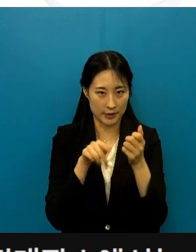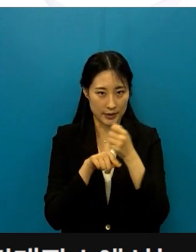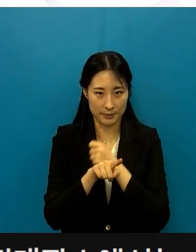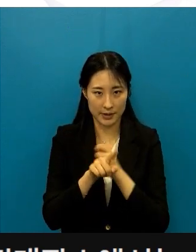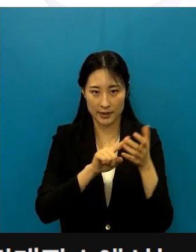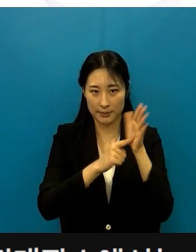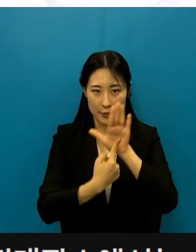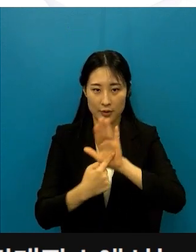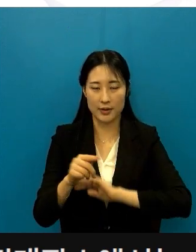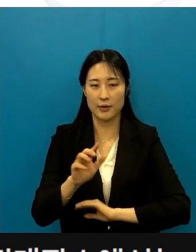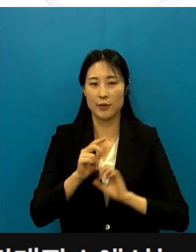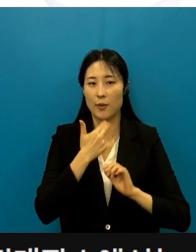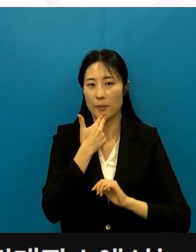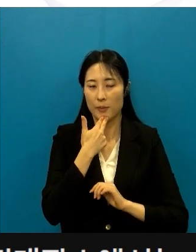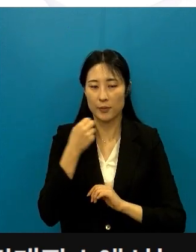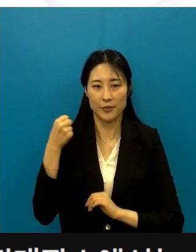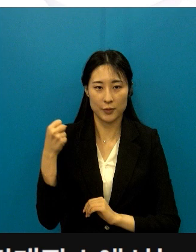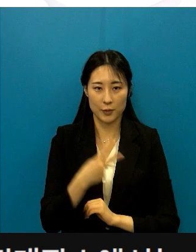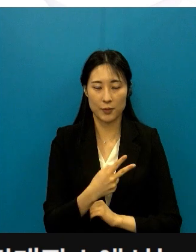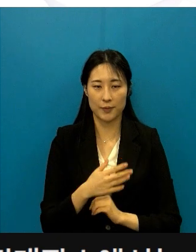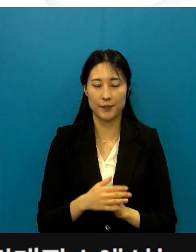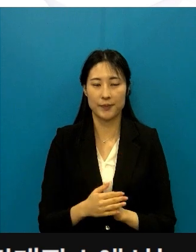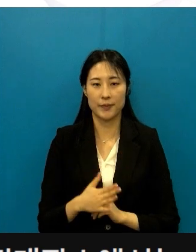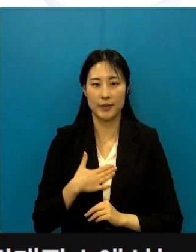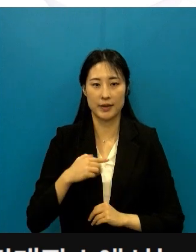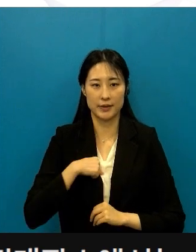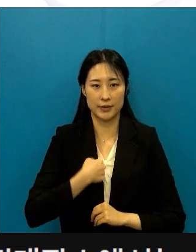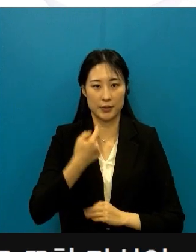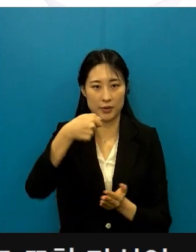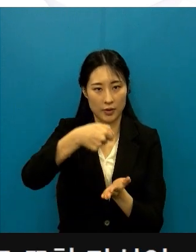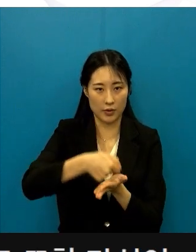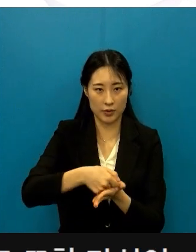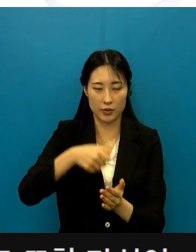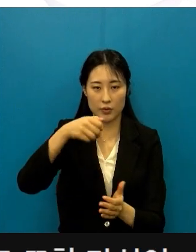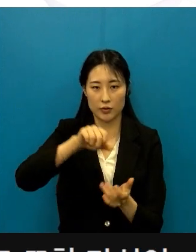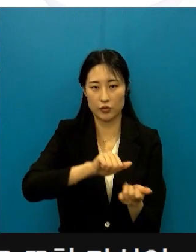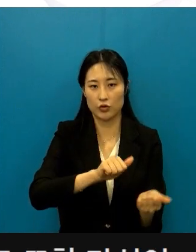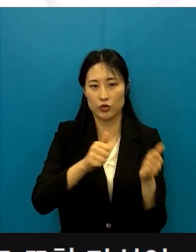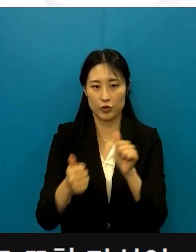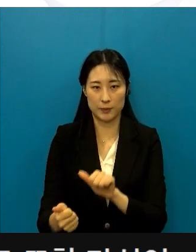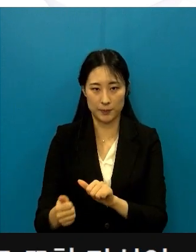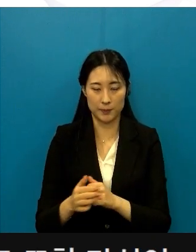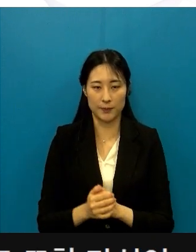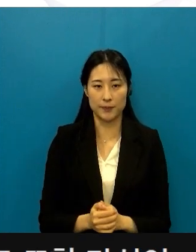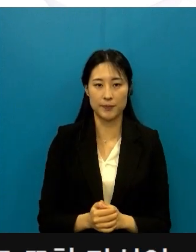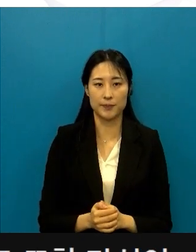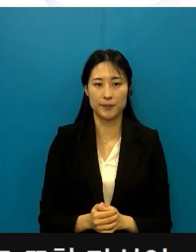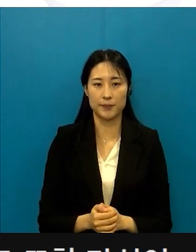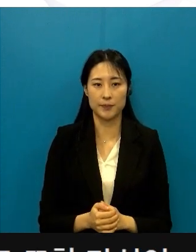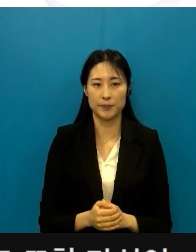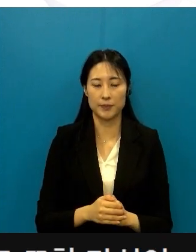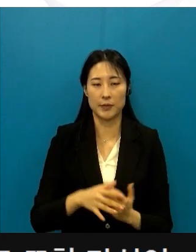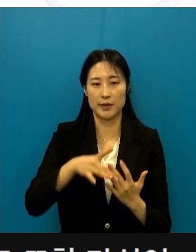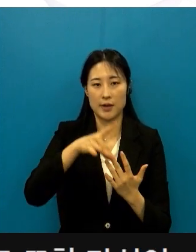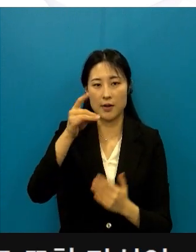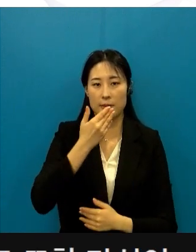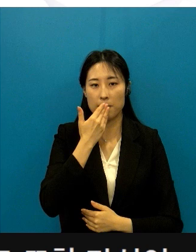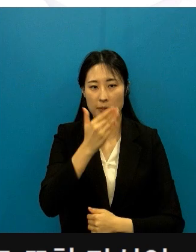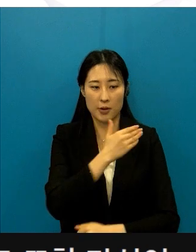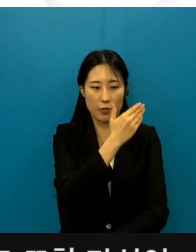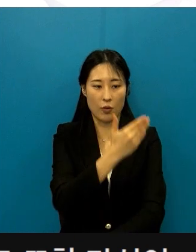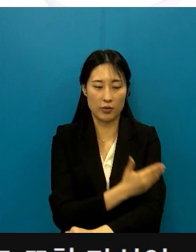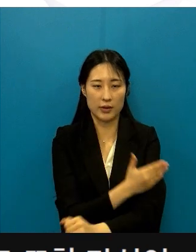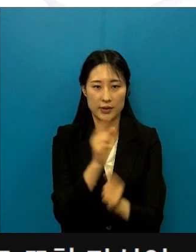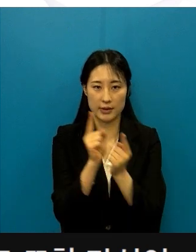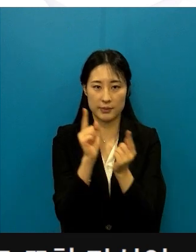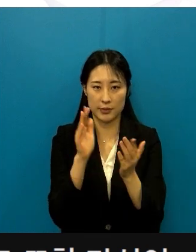in the sense of conferring on an individual the entitlement to choose death rather than life. So the court has been